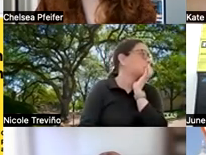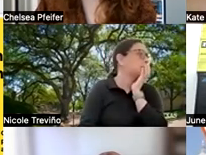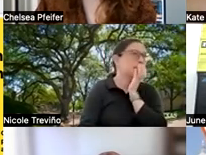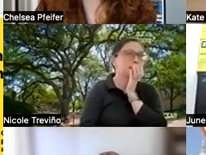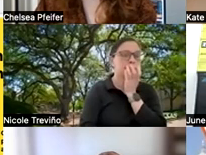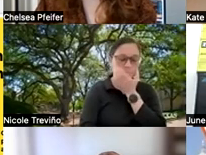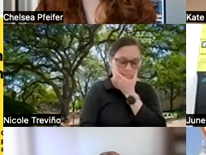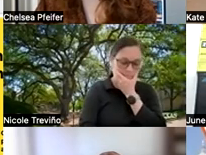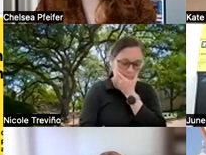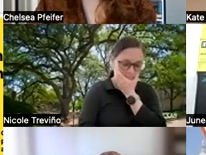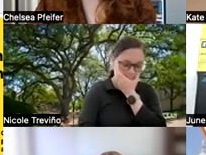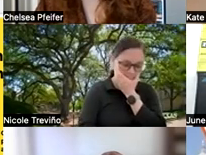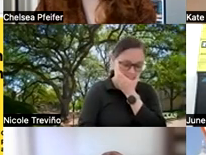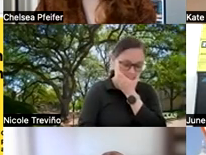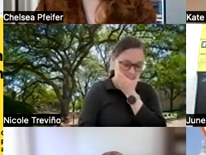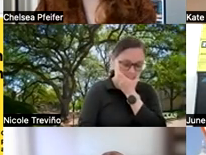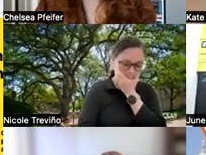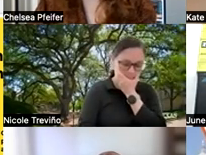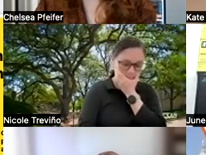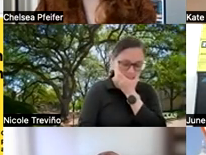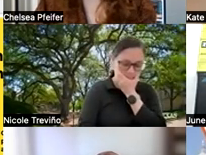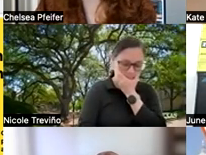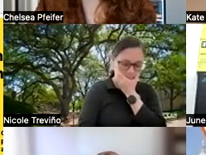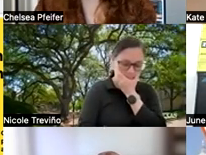So that's definitely a category.